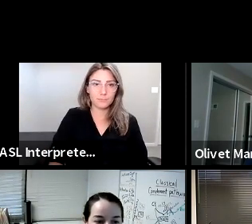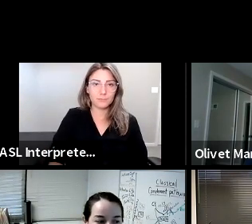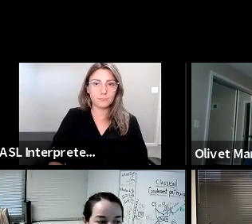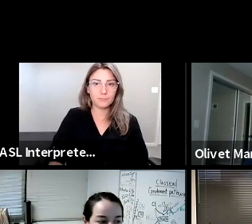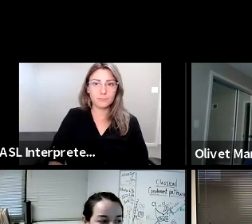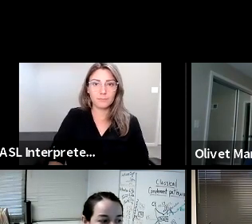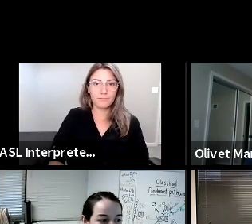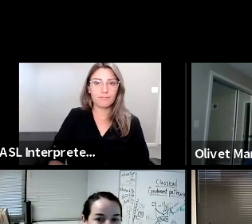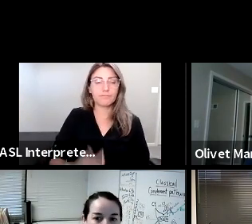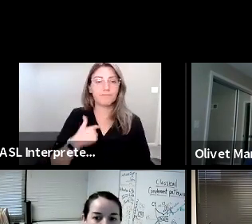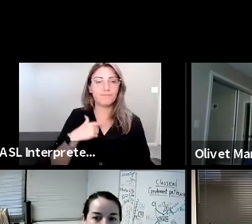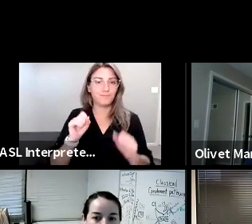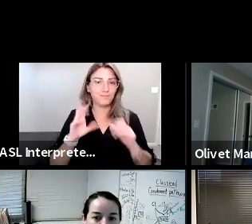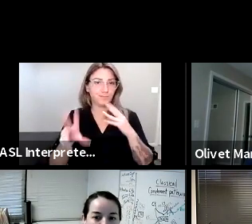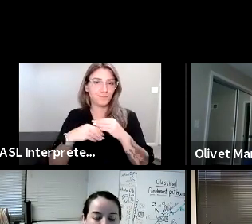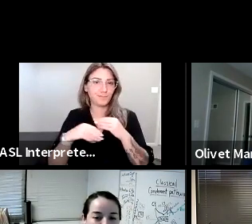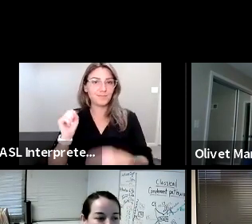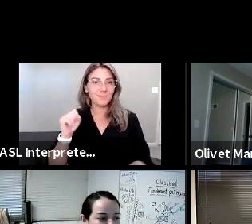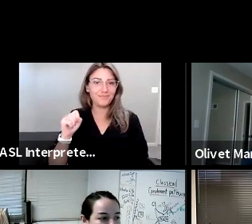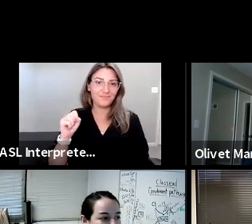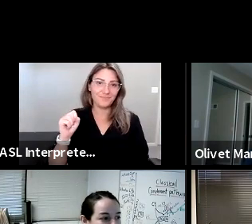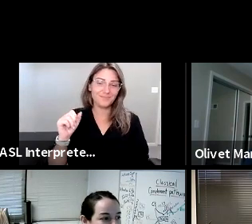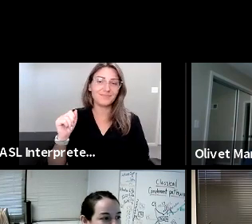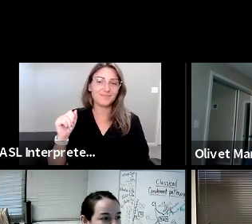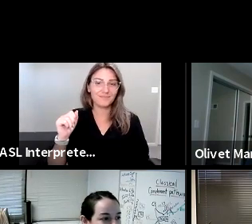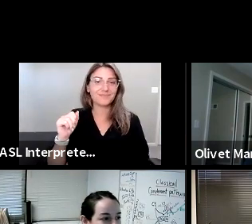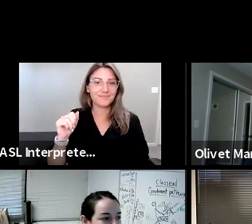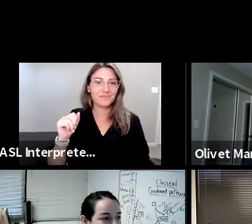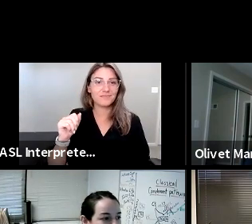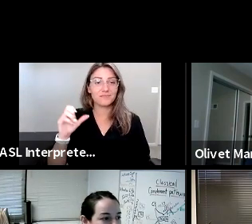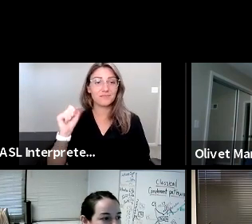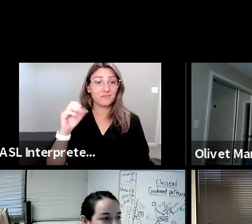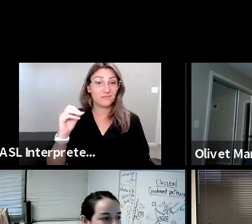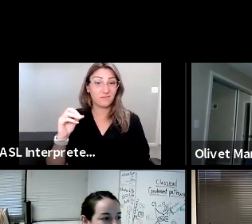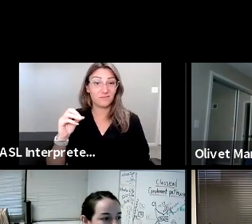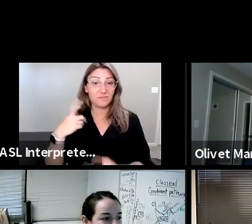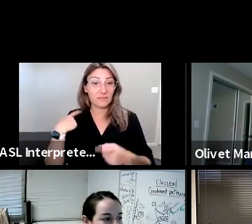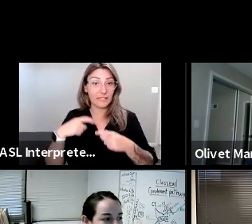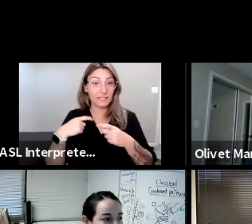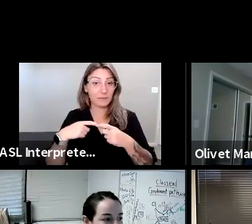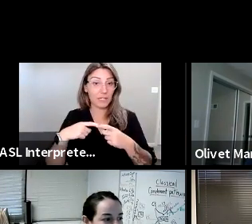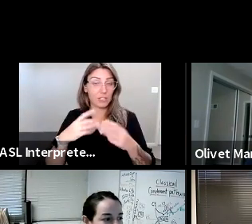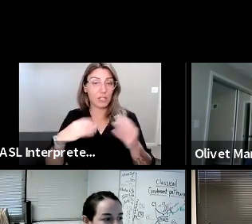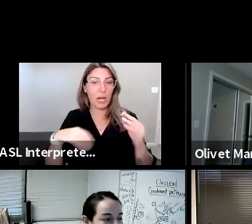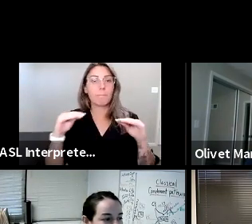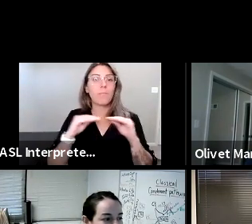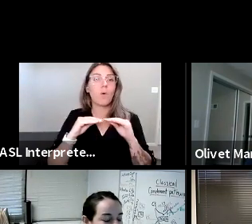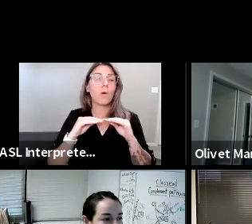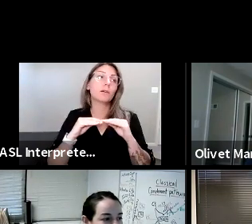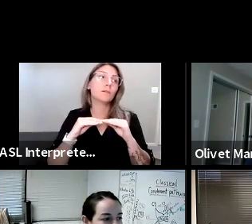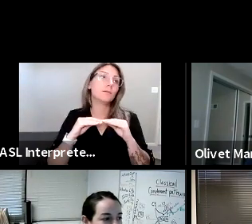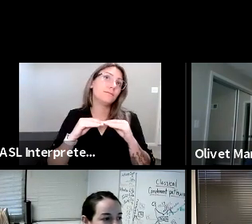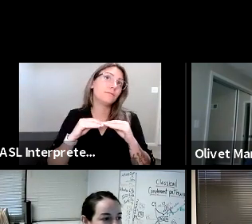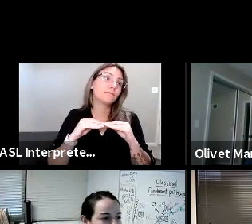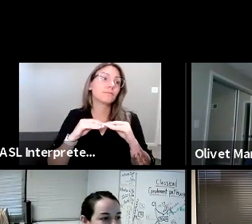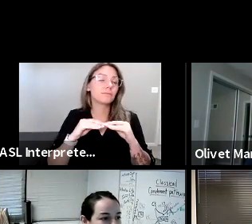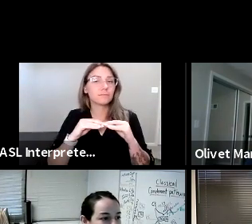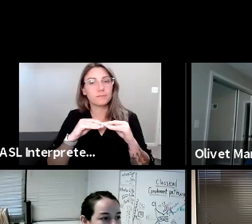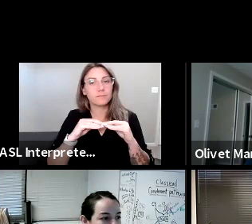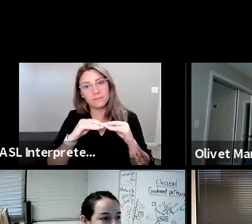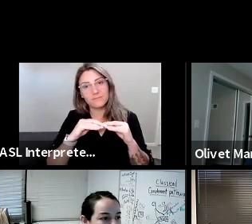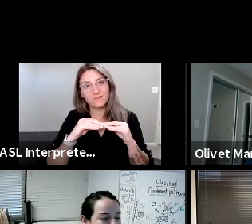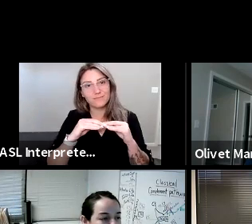If I can add to that, yeah. So the fact that the Spanish had a much more, I